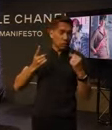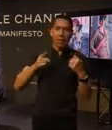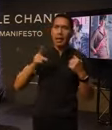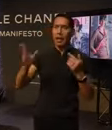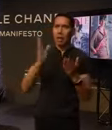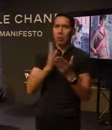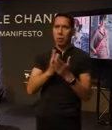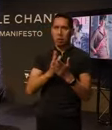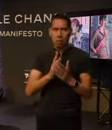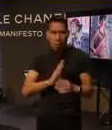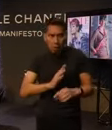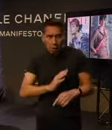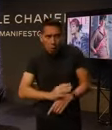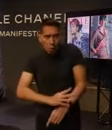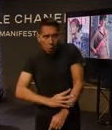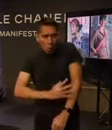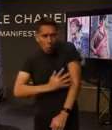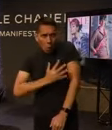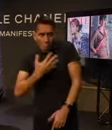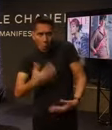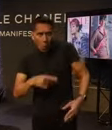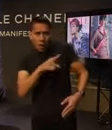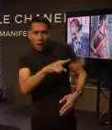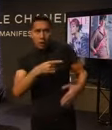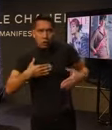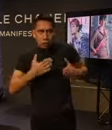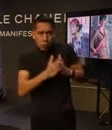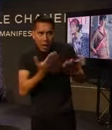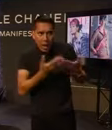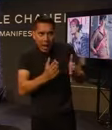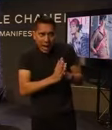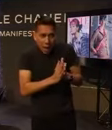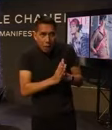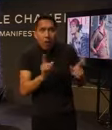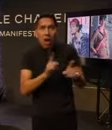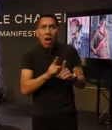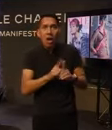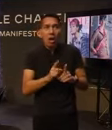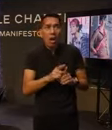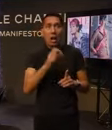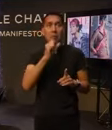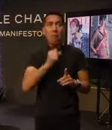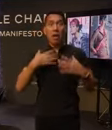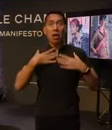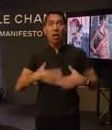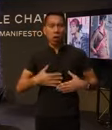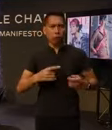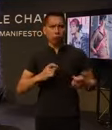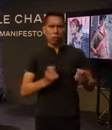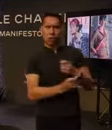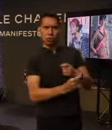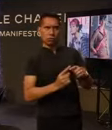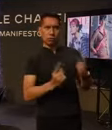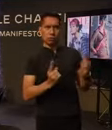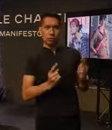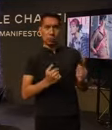heavily inspired by her use of the suits and, you know, masculine codes in her fashion practice. You know, when he